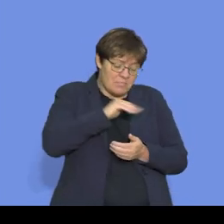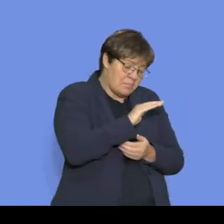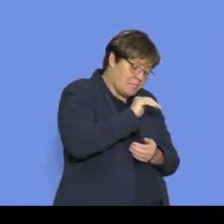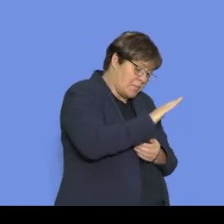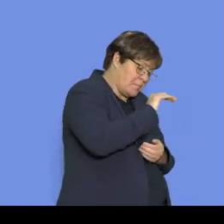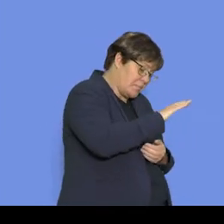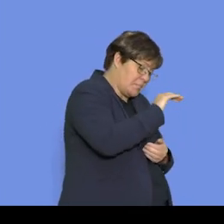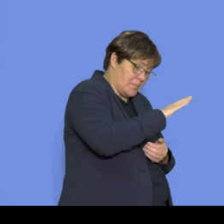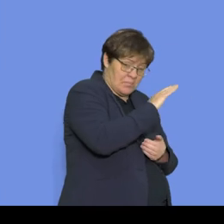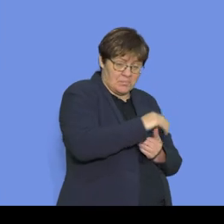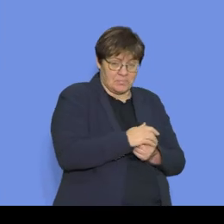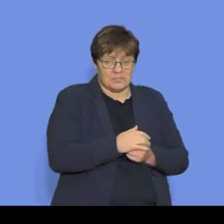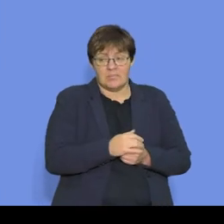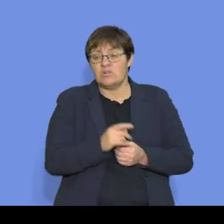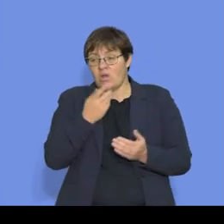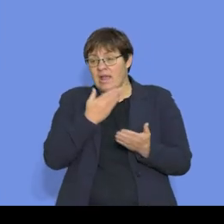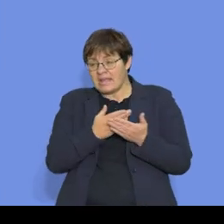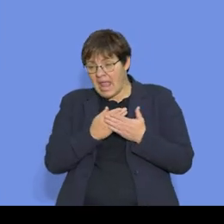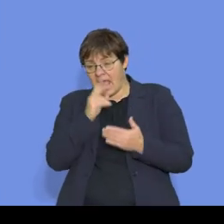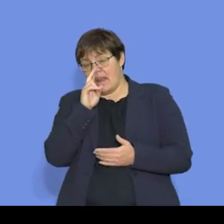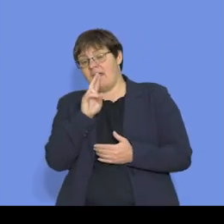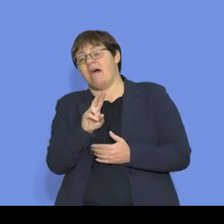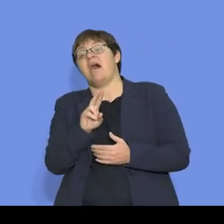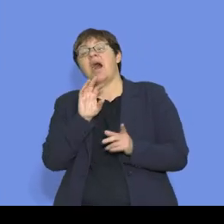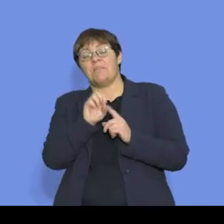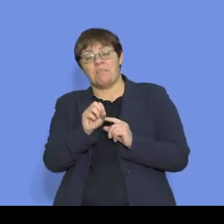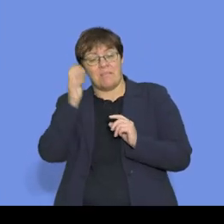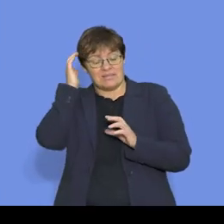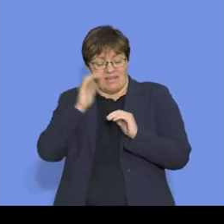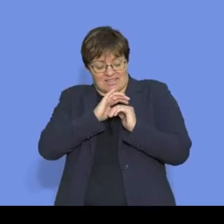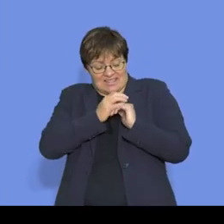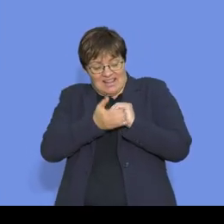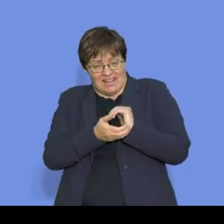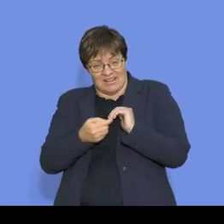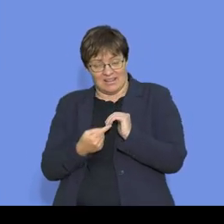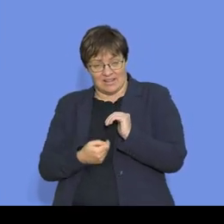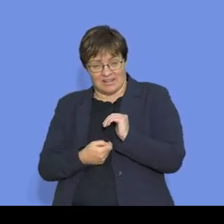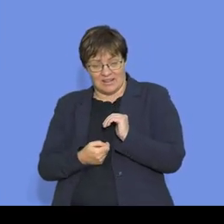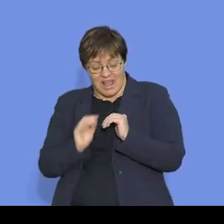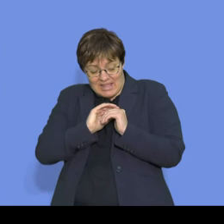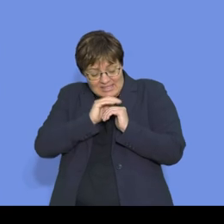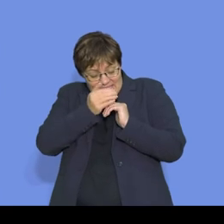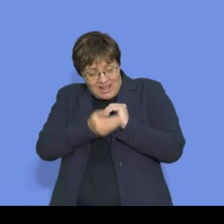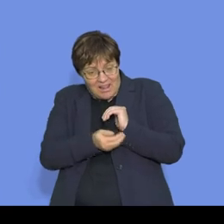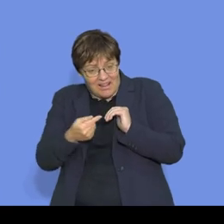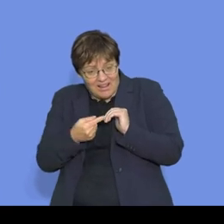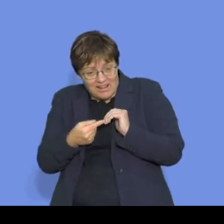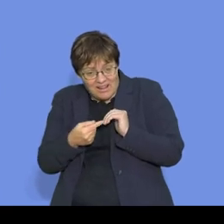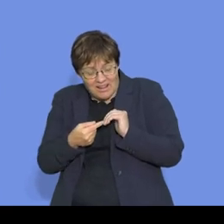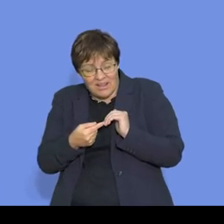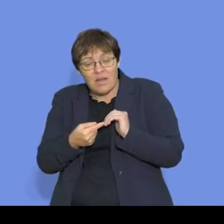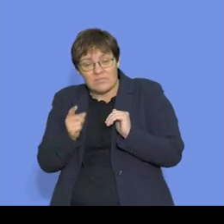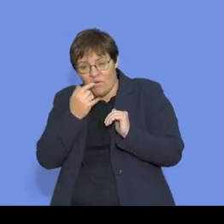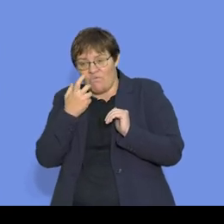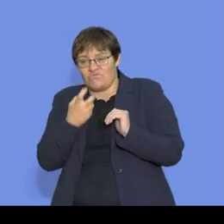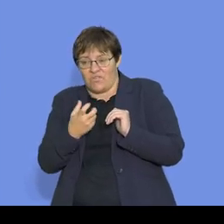Okay, and they've chipped away the rock so that you can actually see the skull itself. And remember, the